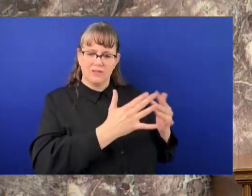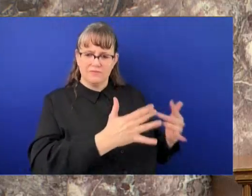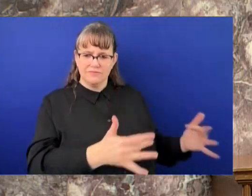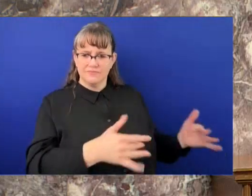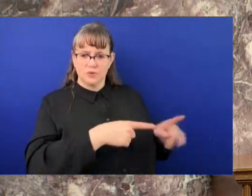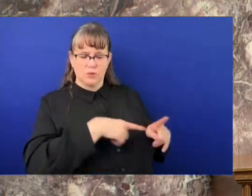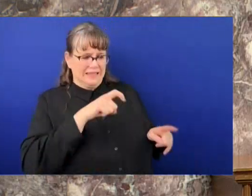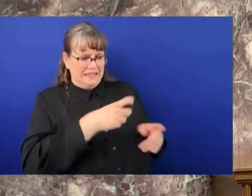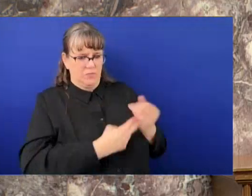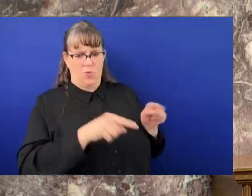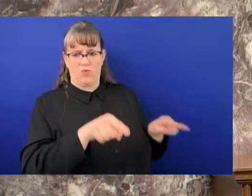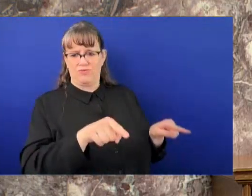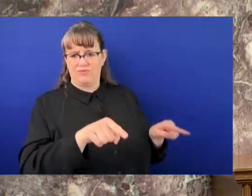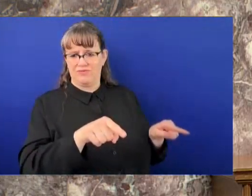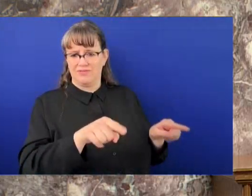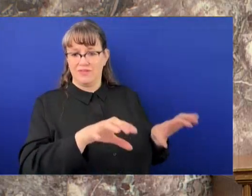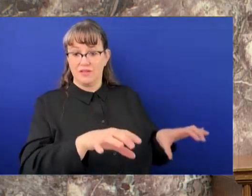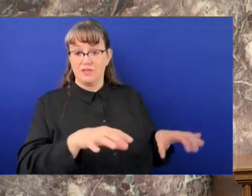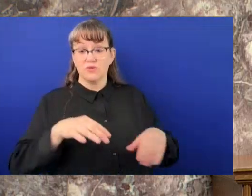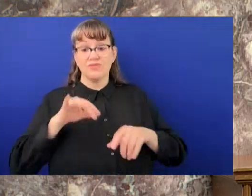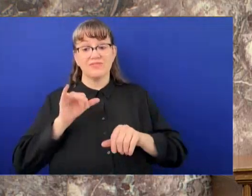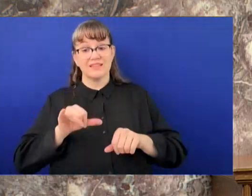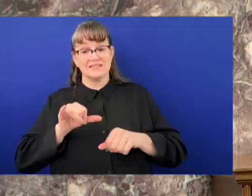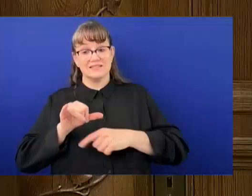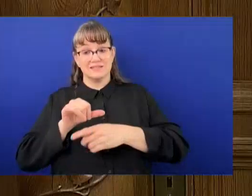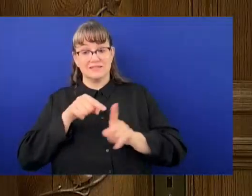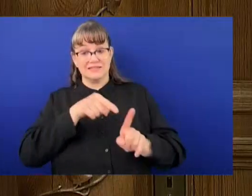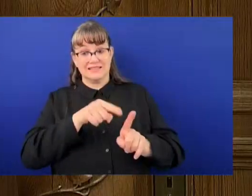up with the member after question period.